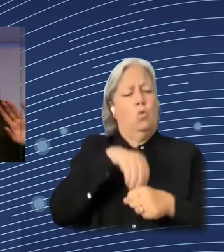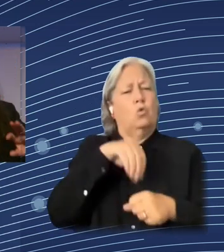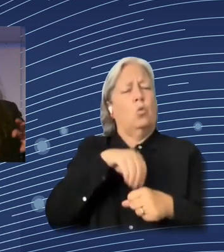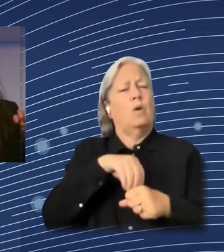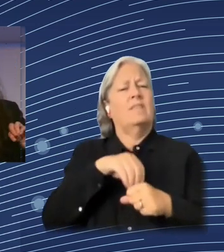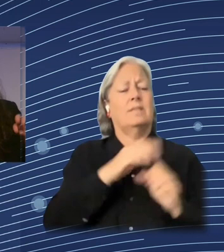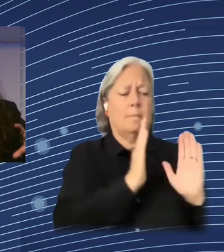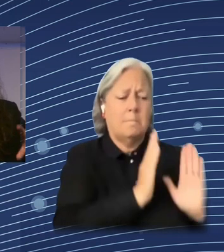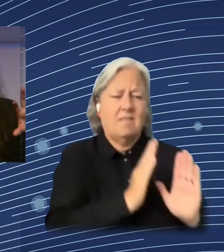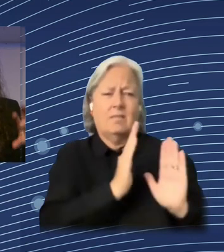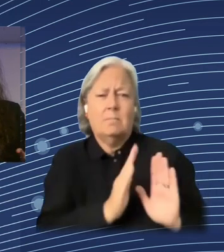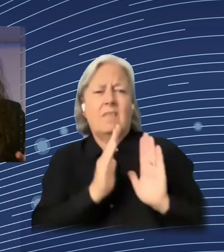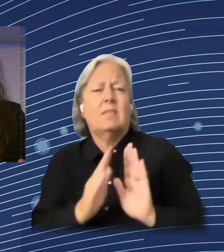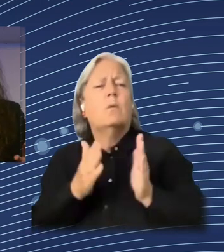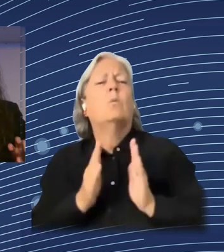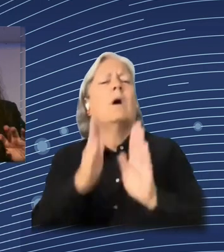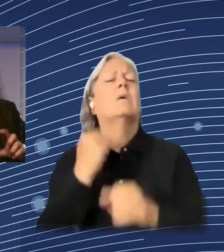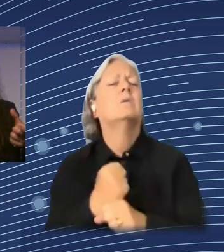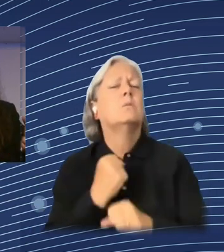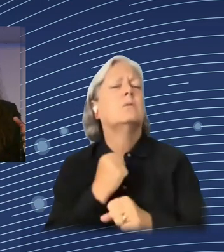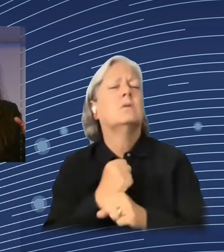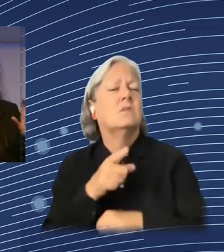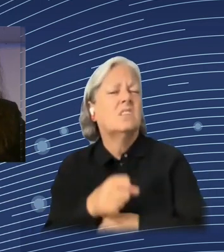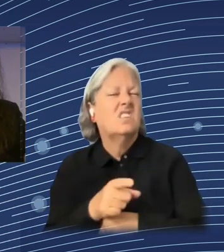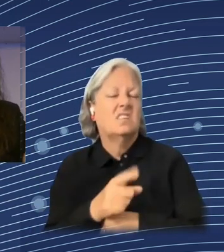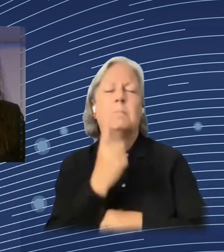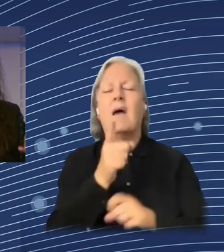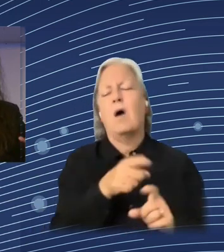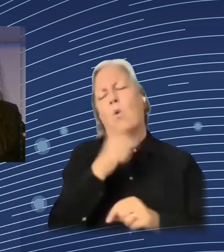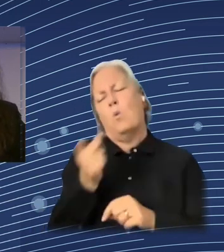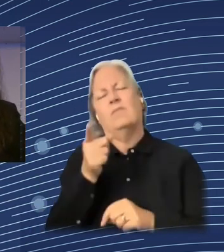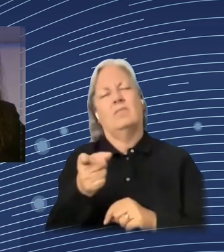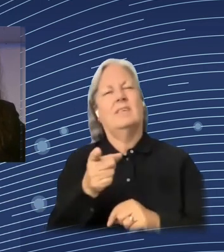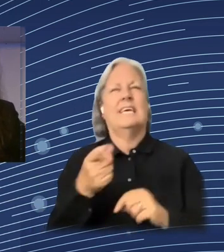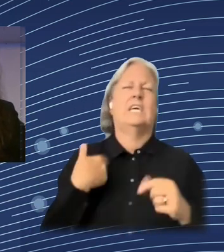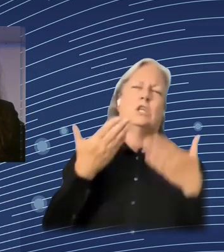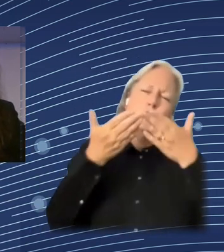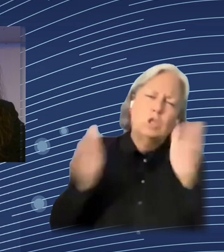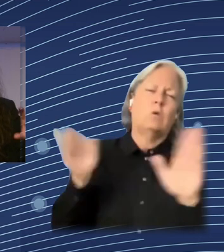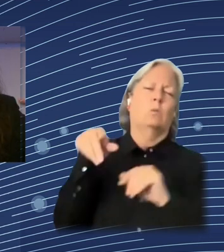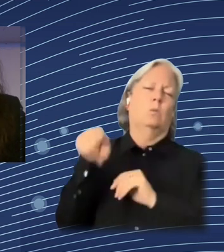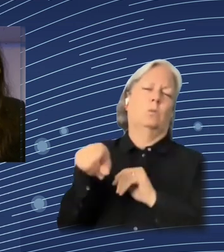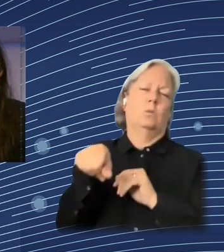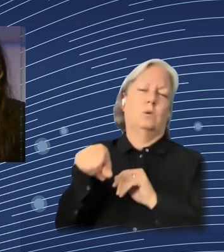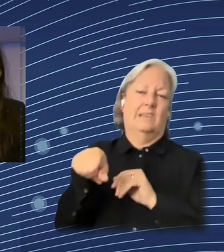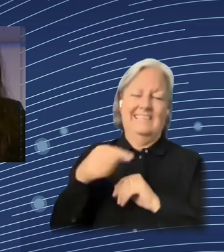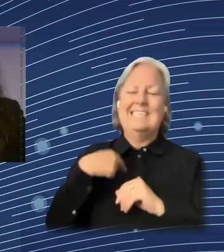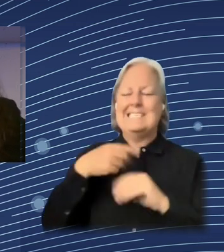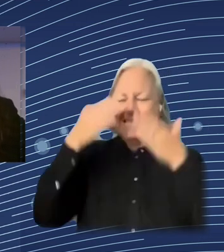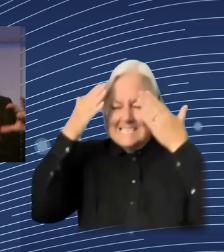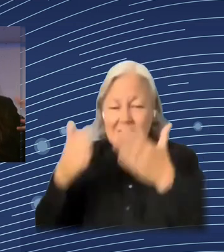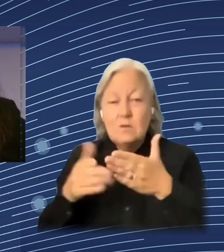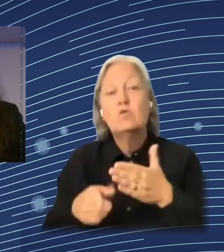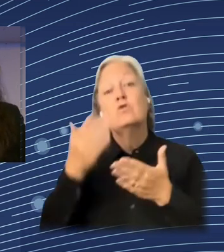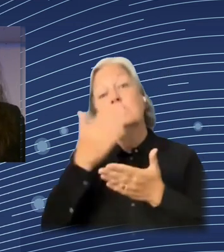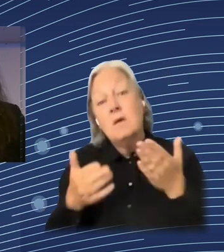that focused on the adversarial one. On the internal one, we always focus on, there are some parts that can be automatized in